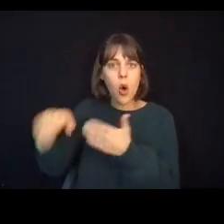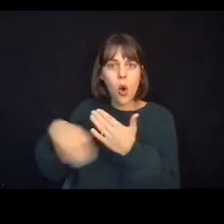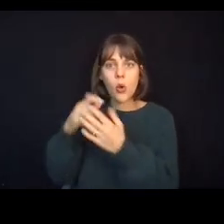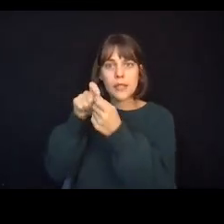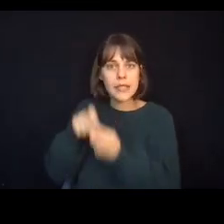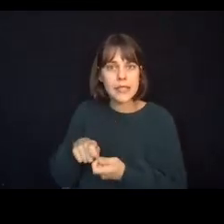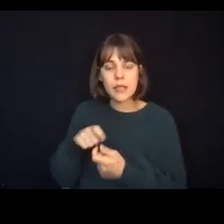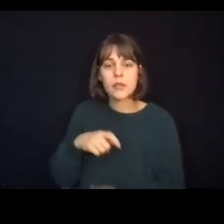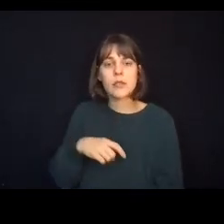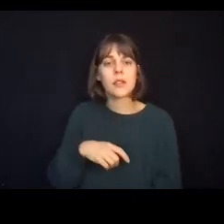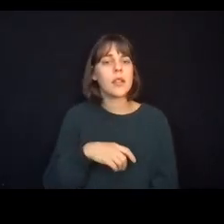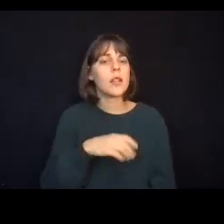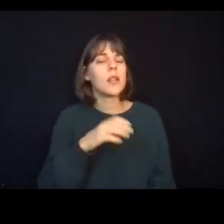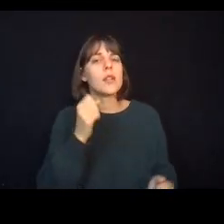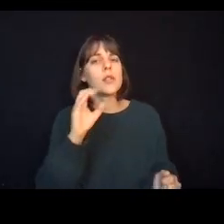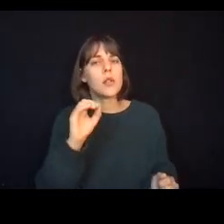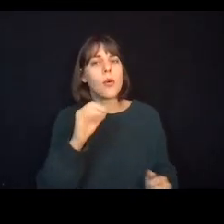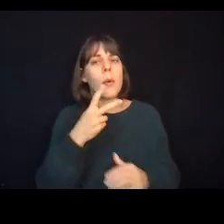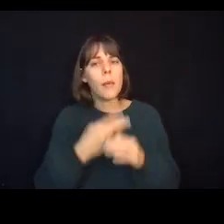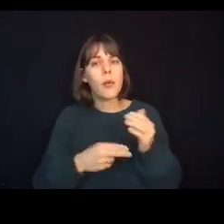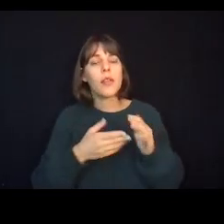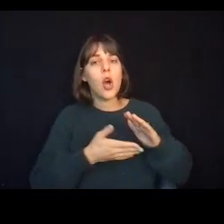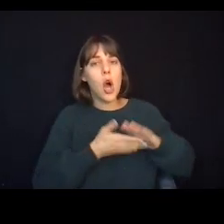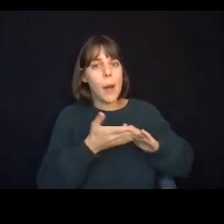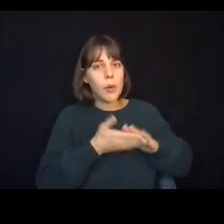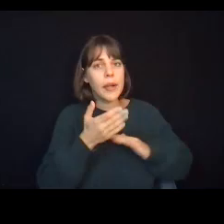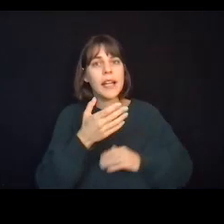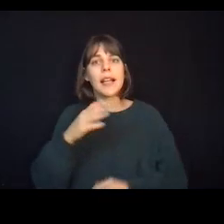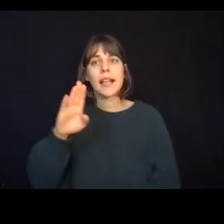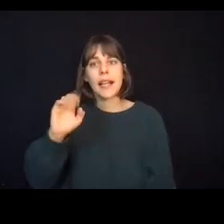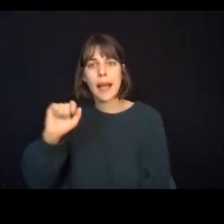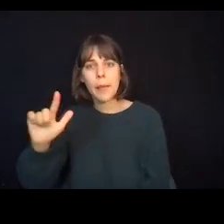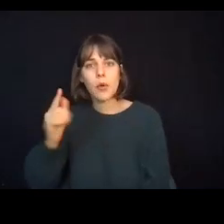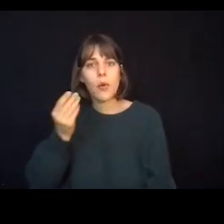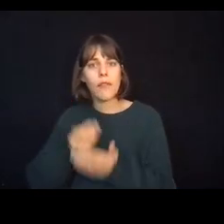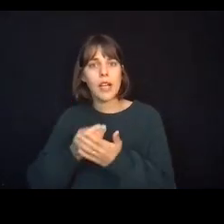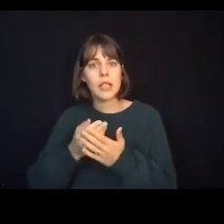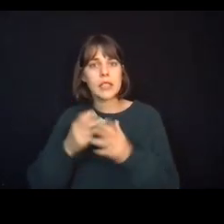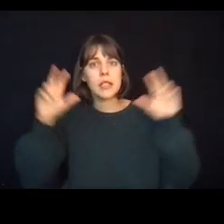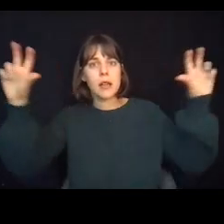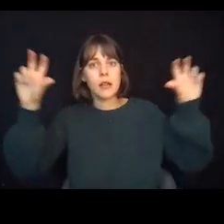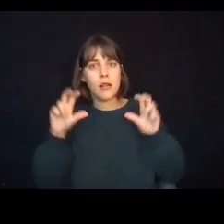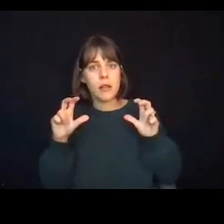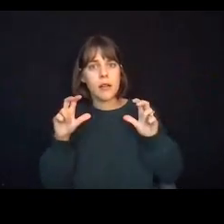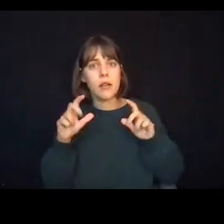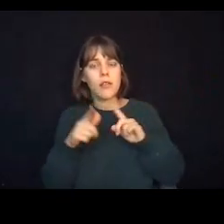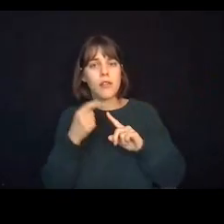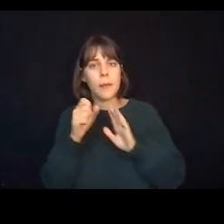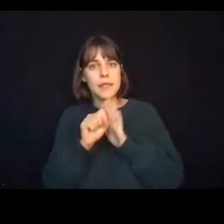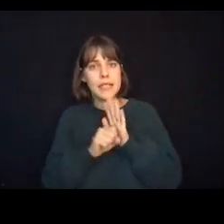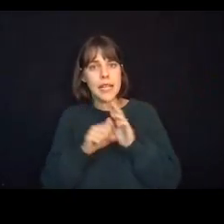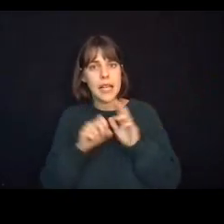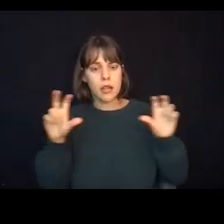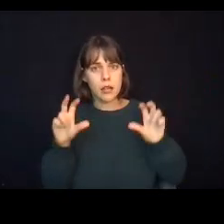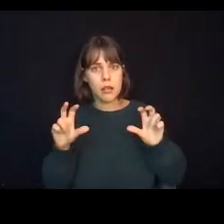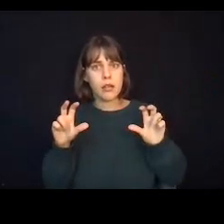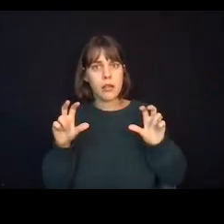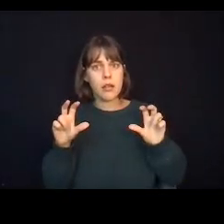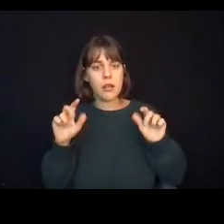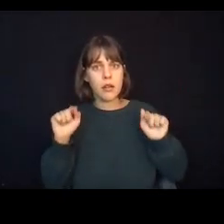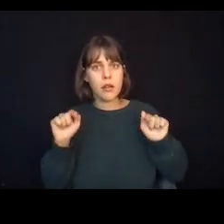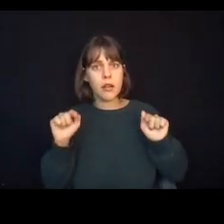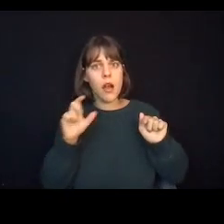So the capital, both the operating and capital funds that we receive from the state are not